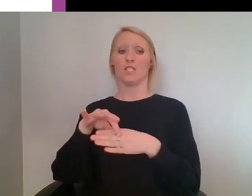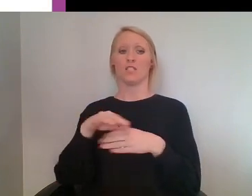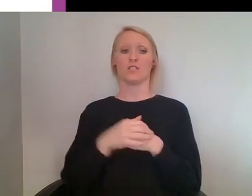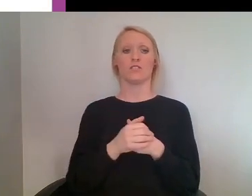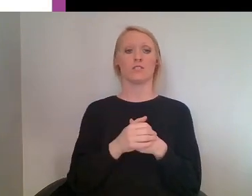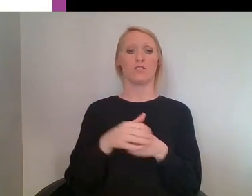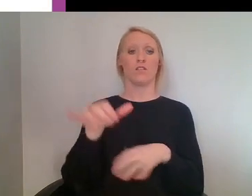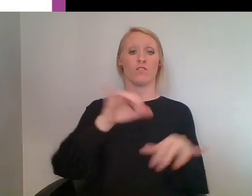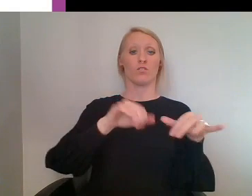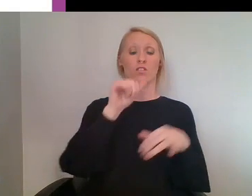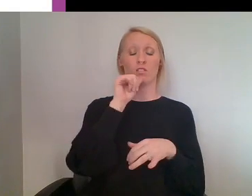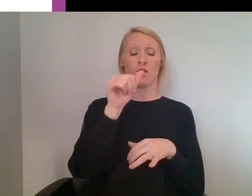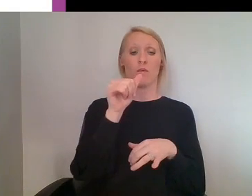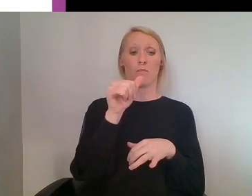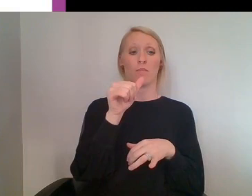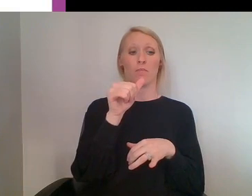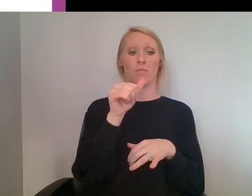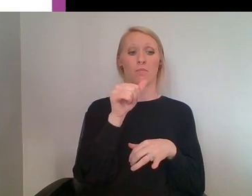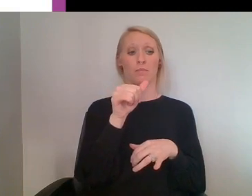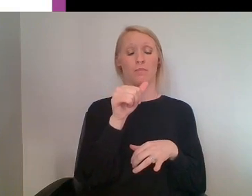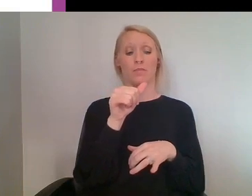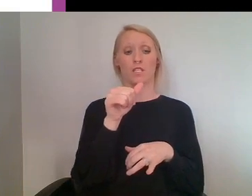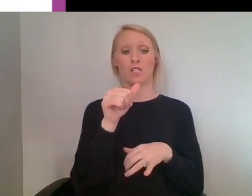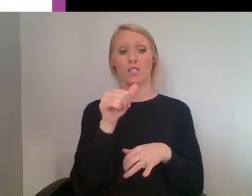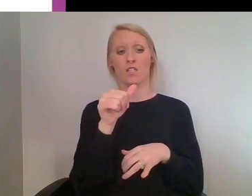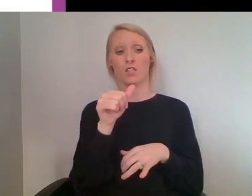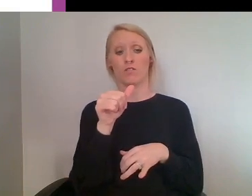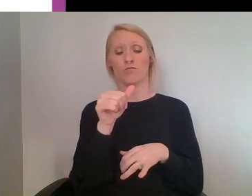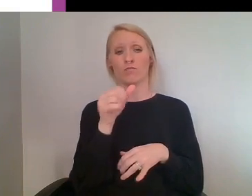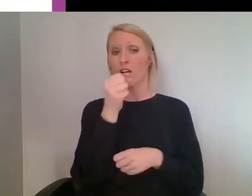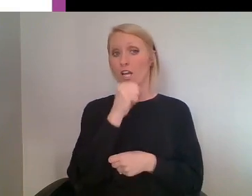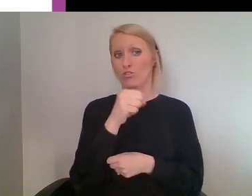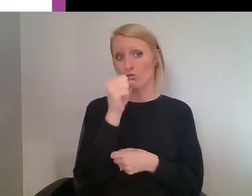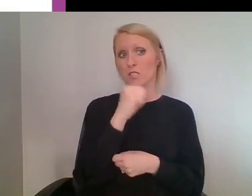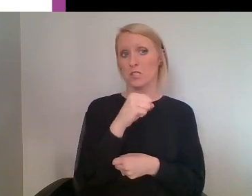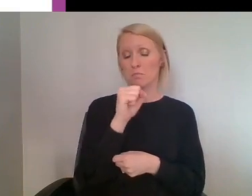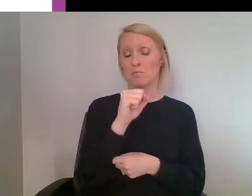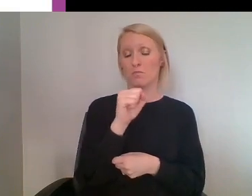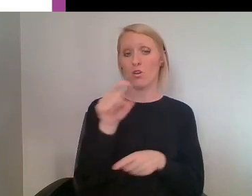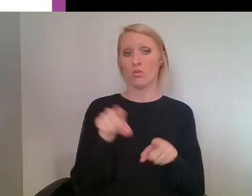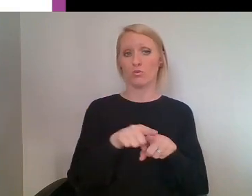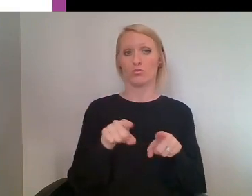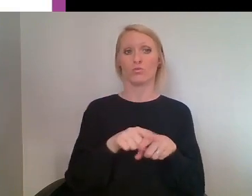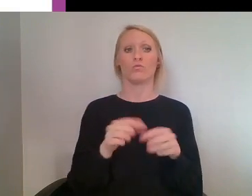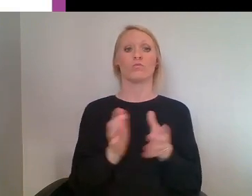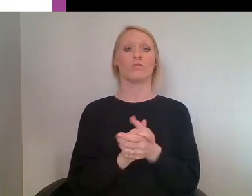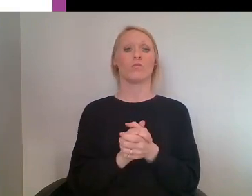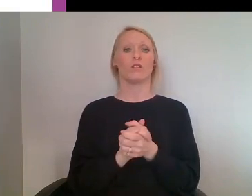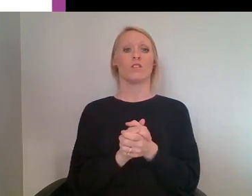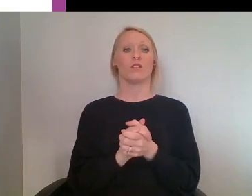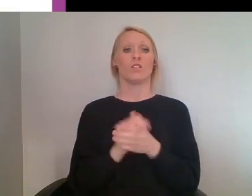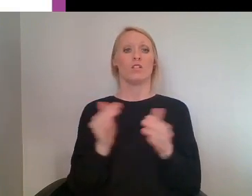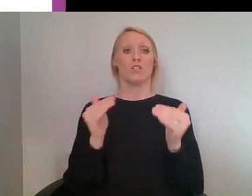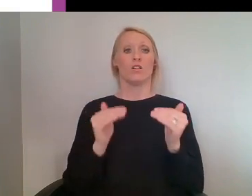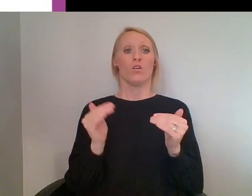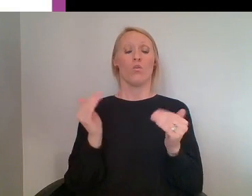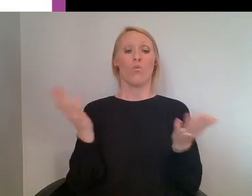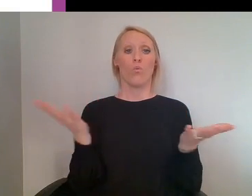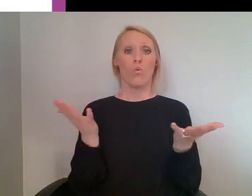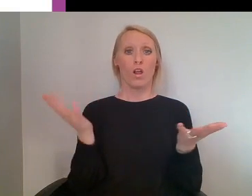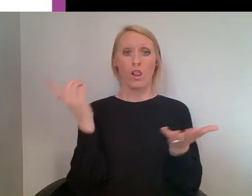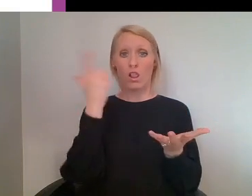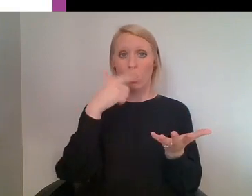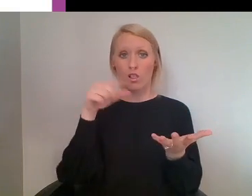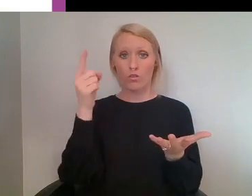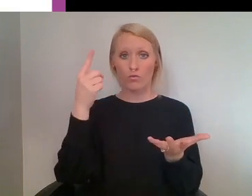meat to your salad. All right, so what to look for on a food label when you are getting your